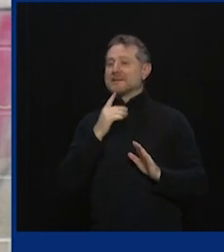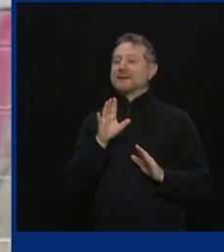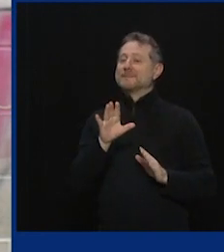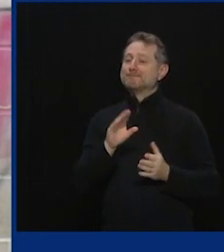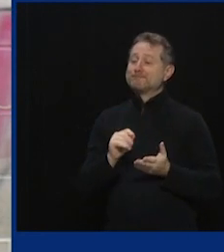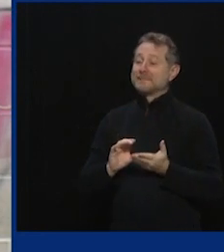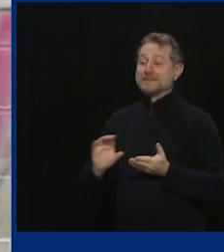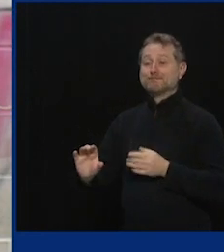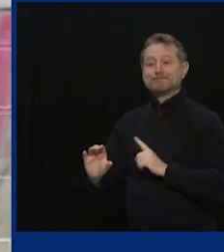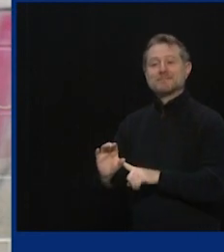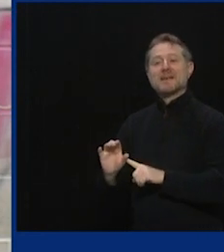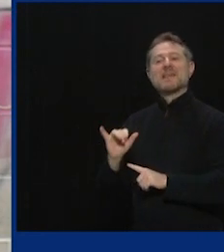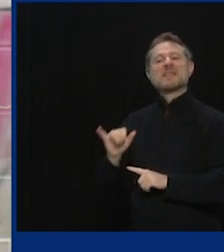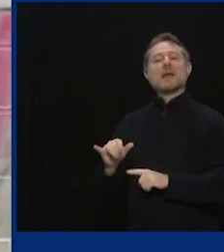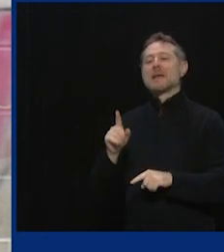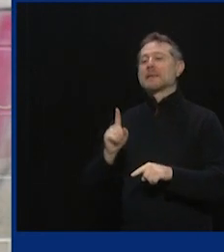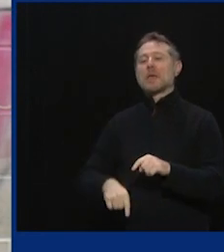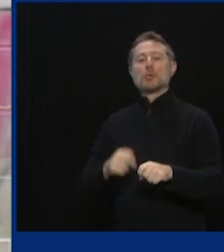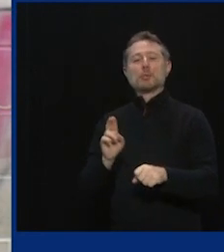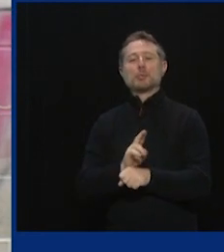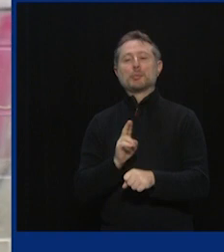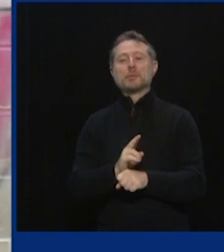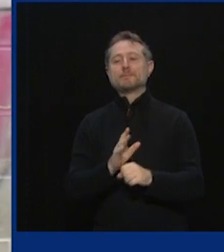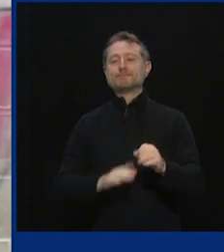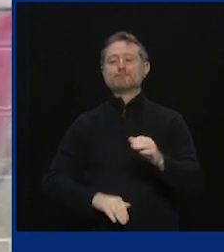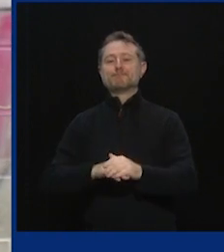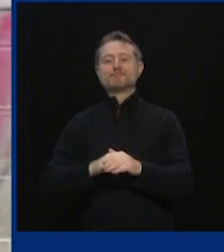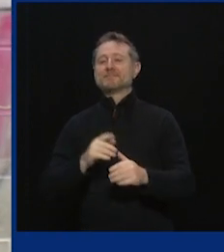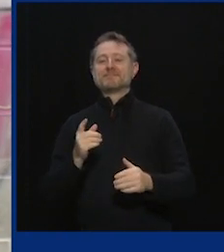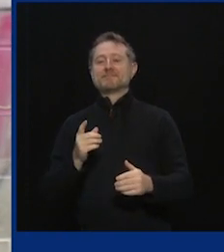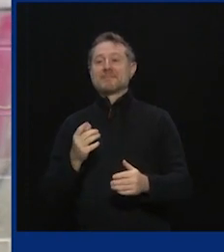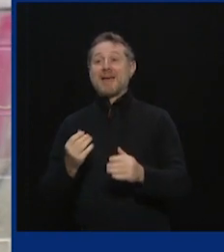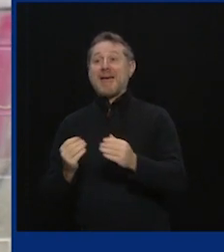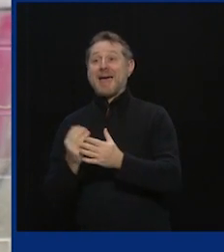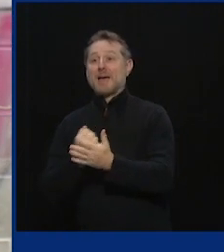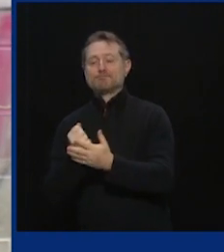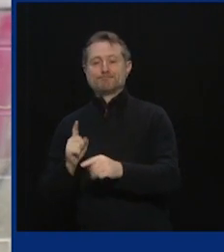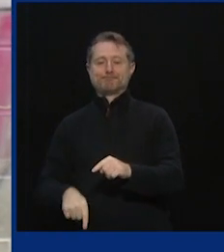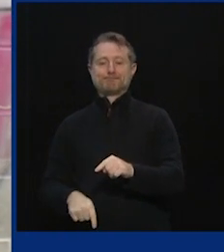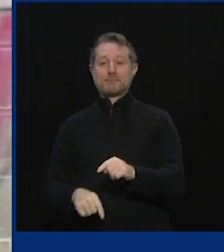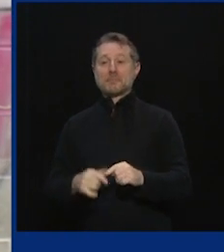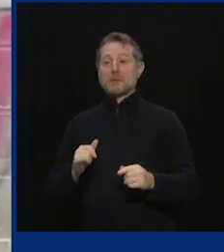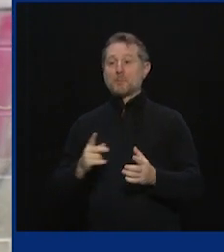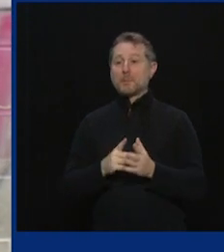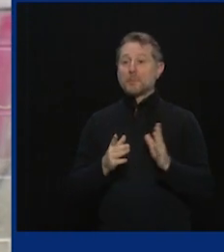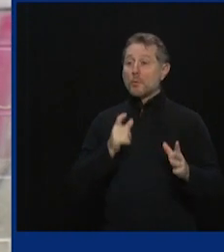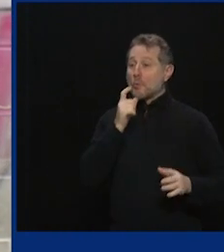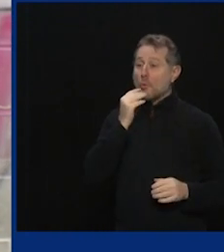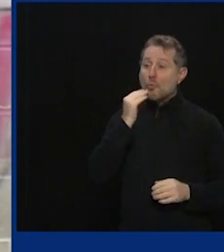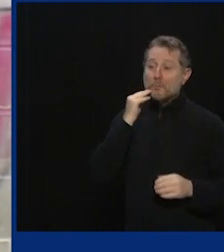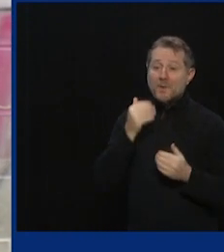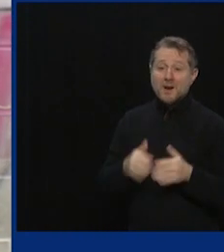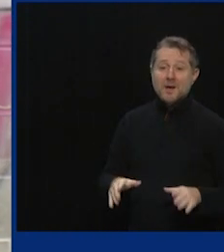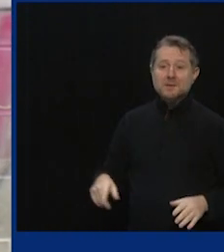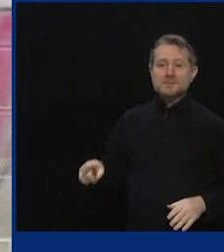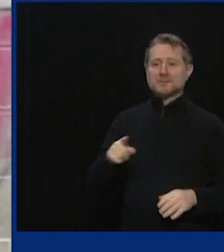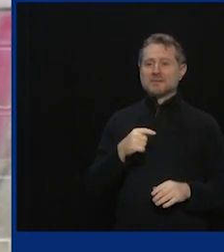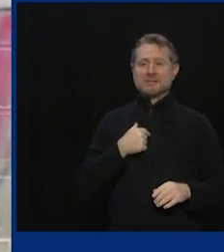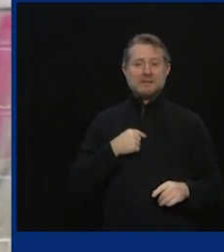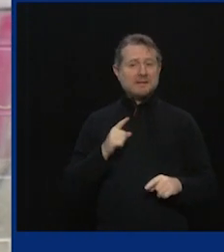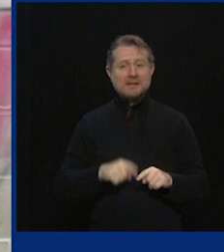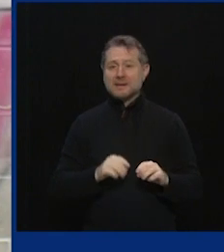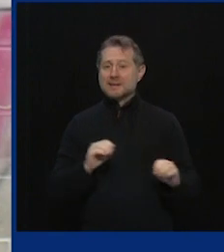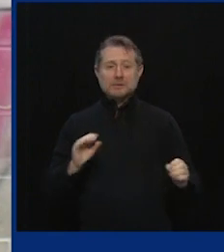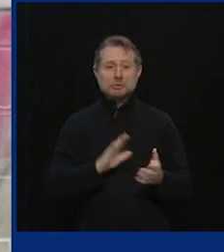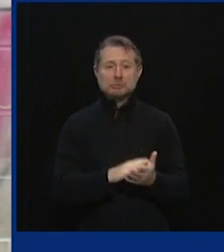they are unable to use to their fullest potential. In many cases, homeless individuals may not have access to working kitchens